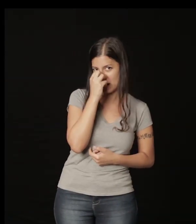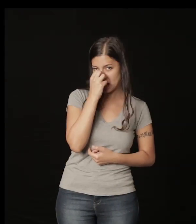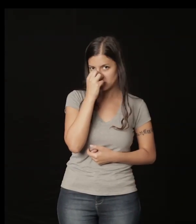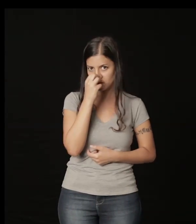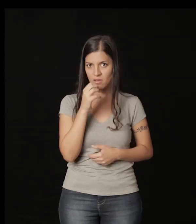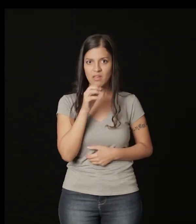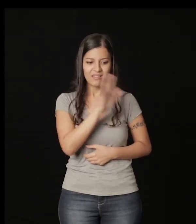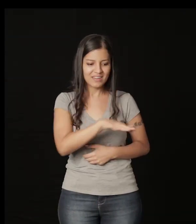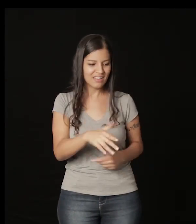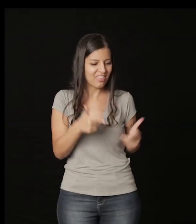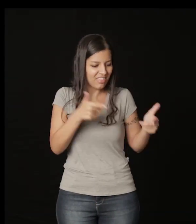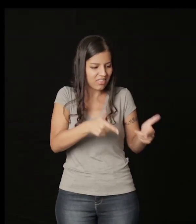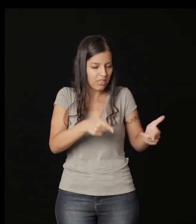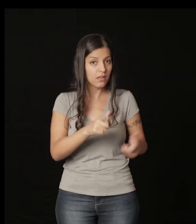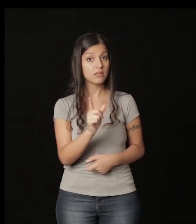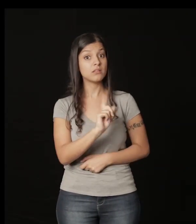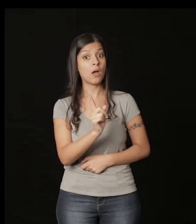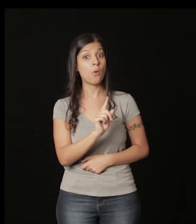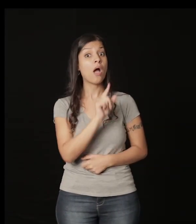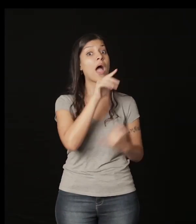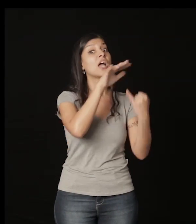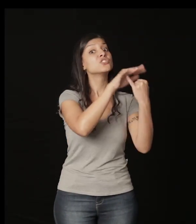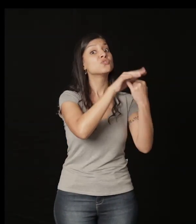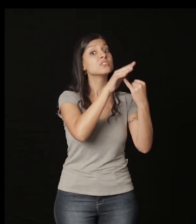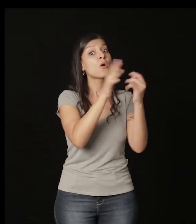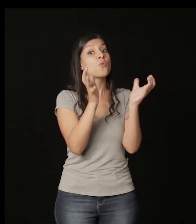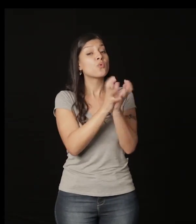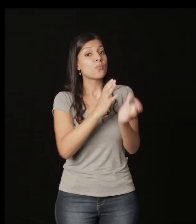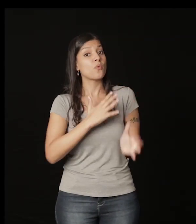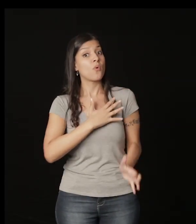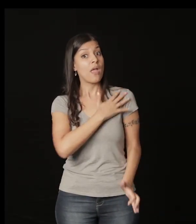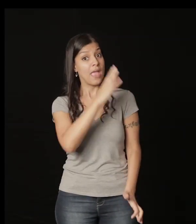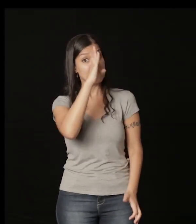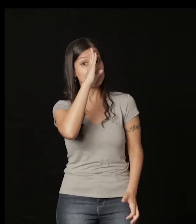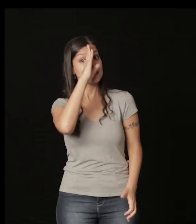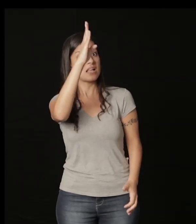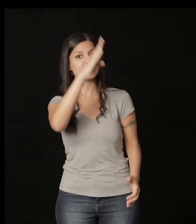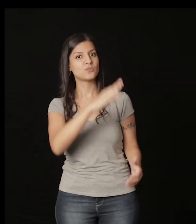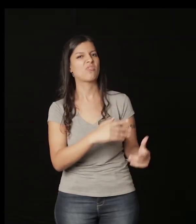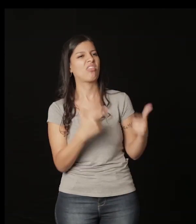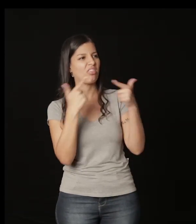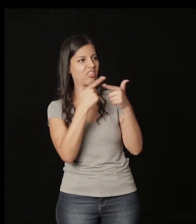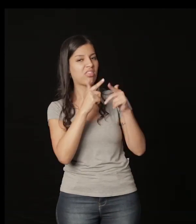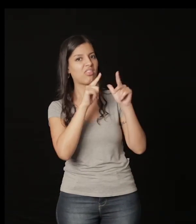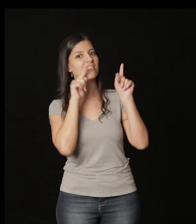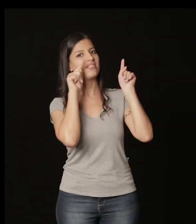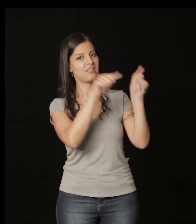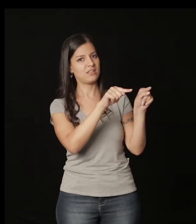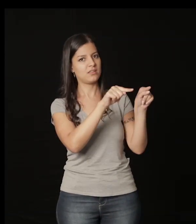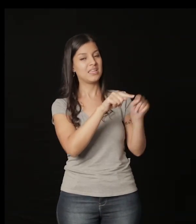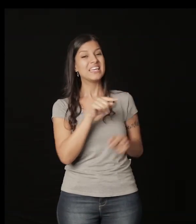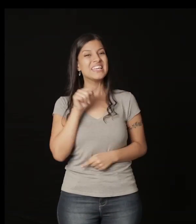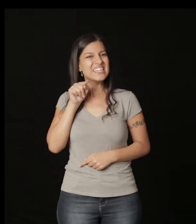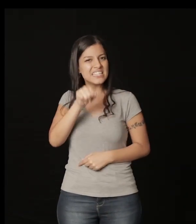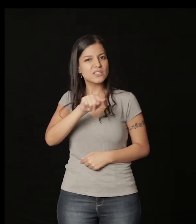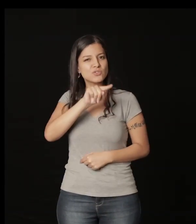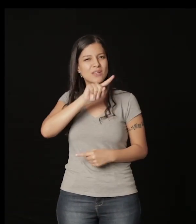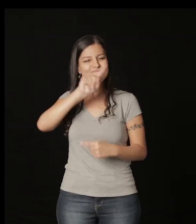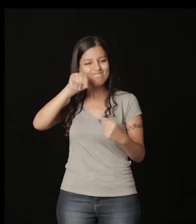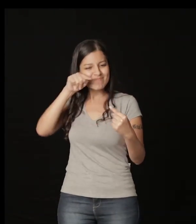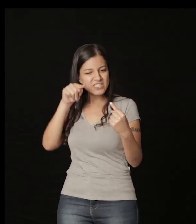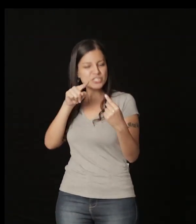but she's mocking the institution, the army. And that's the difficult line to get